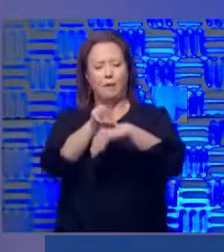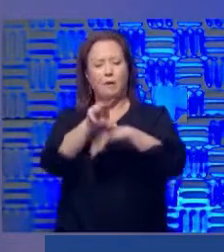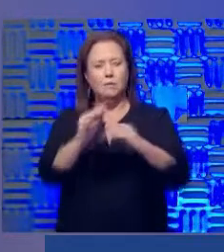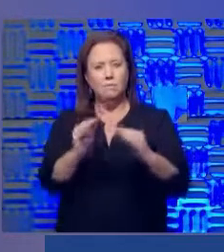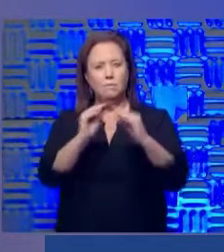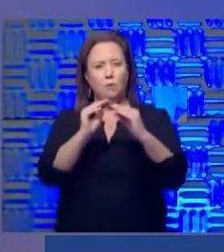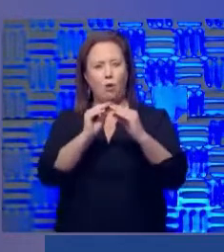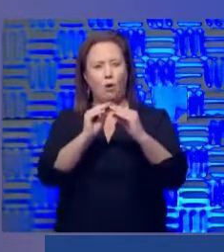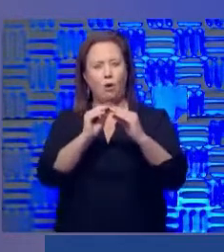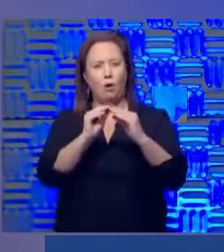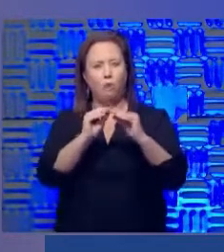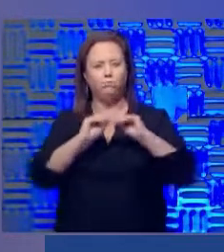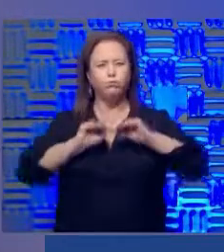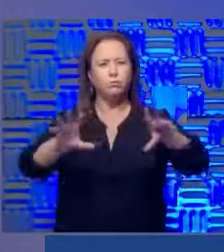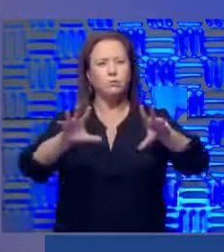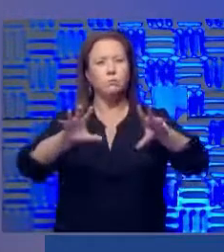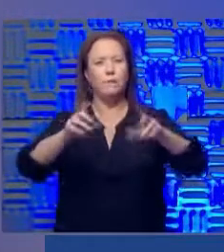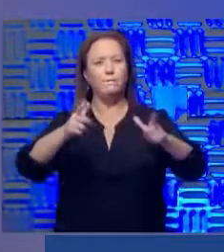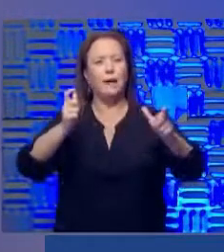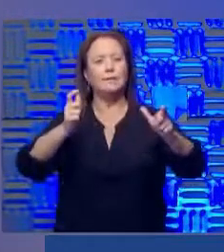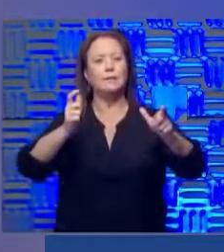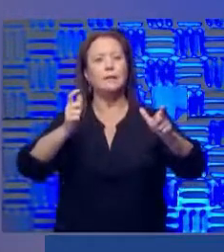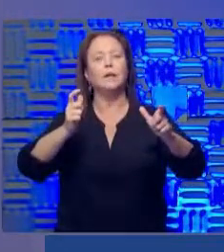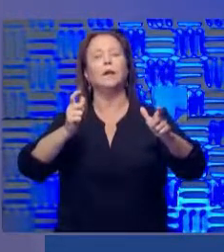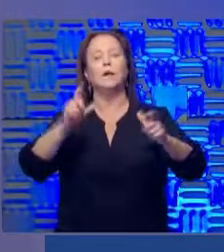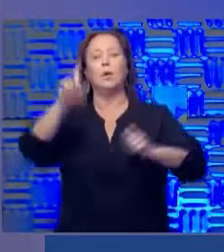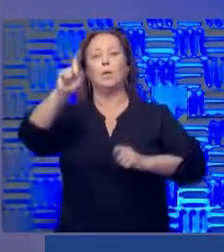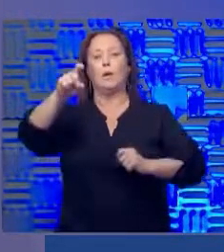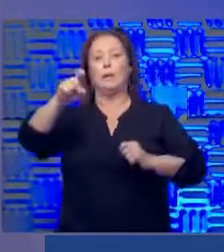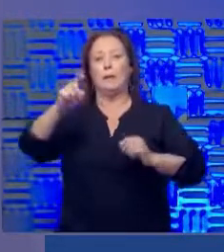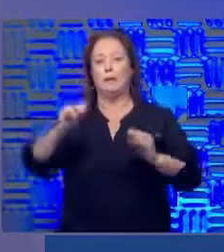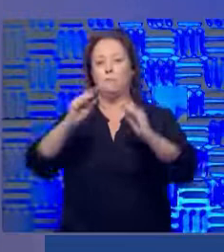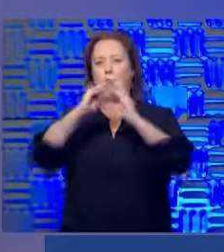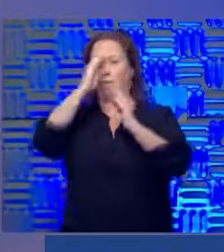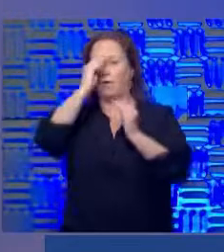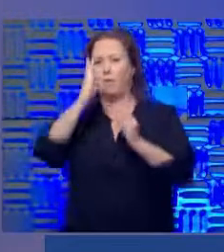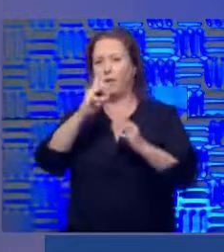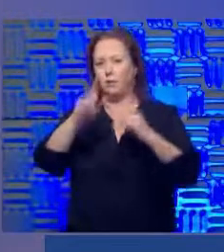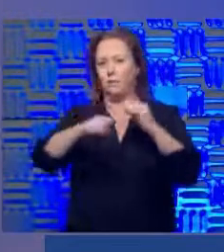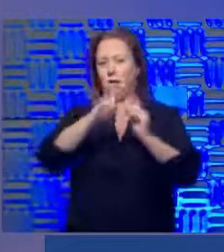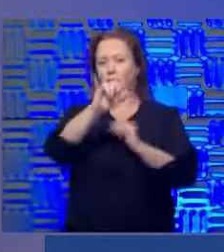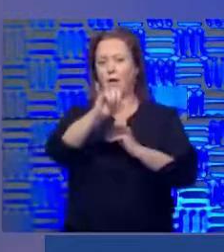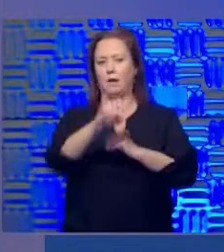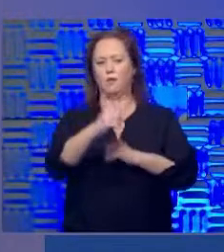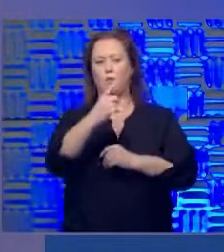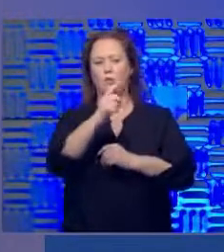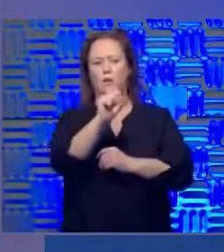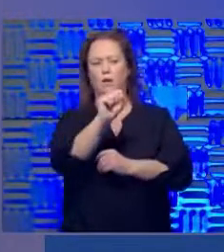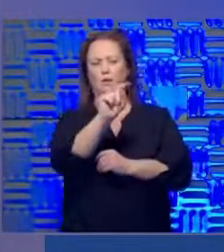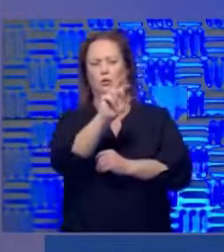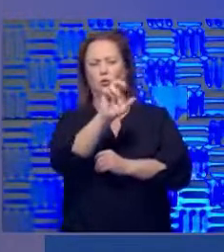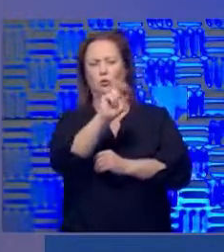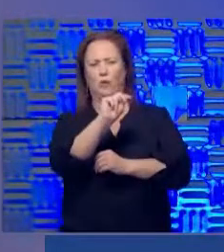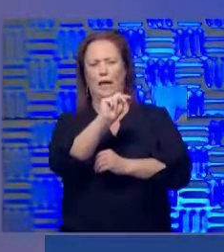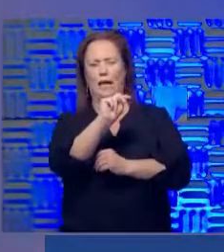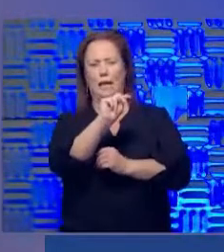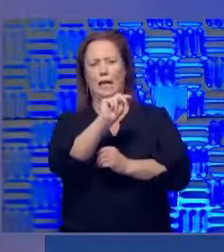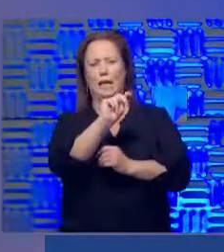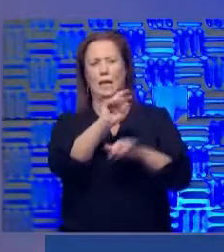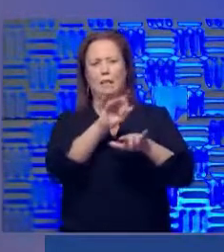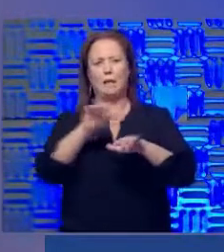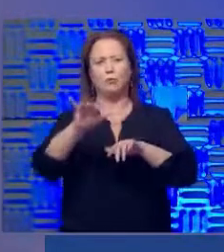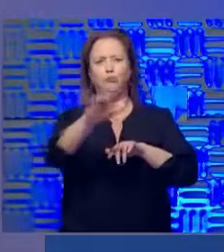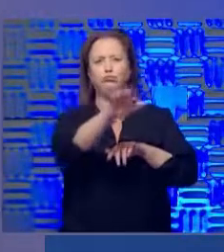more hyper-contagious. I think we still need to get more information, but that was a thing. There was one strain circulating early on, but